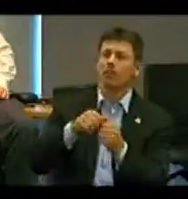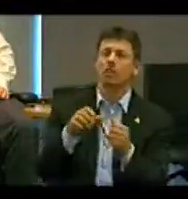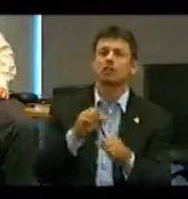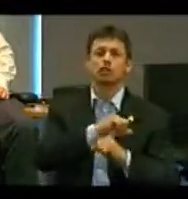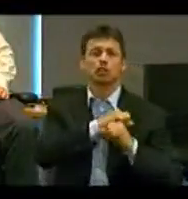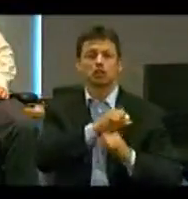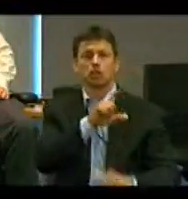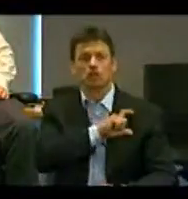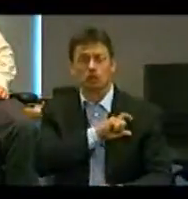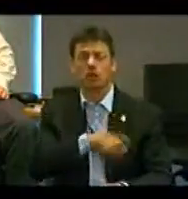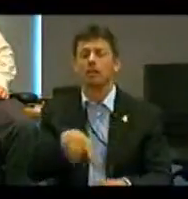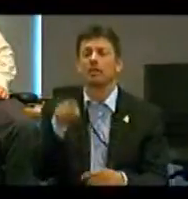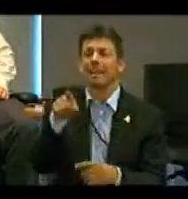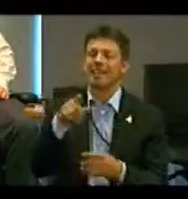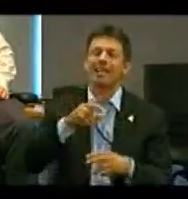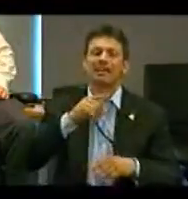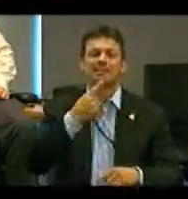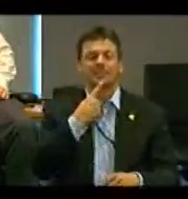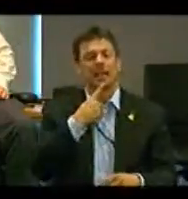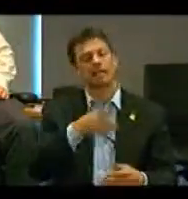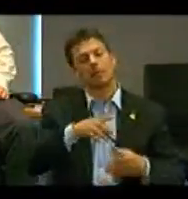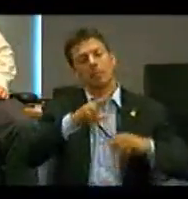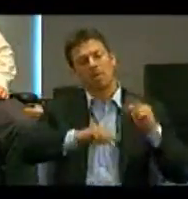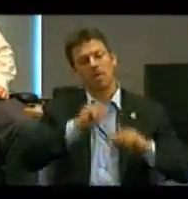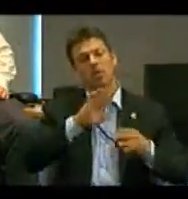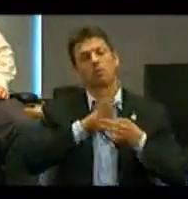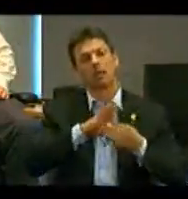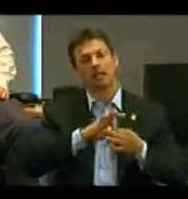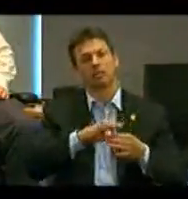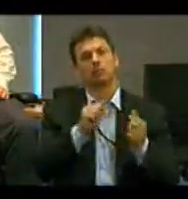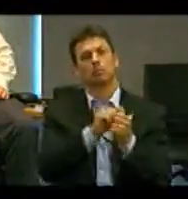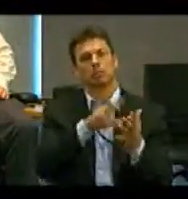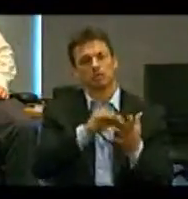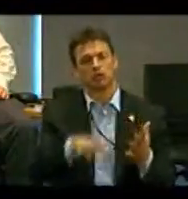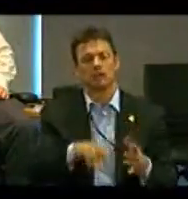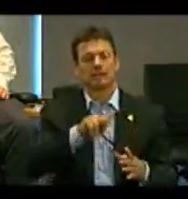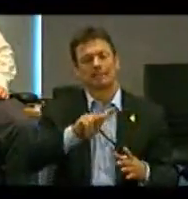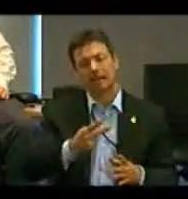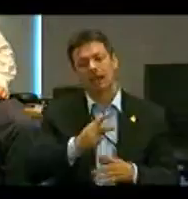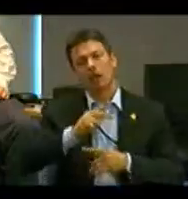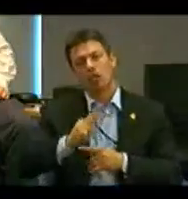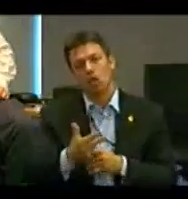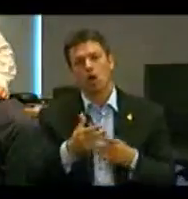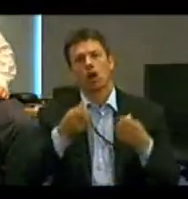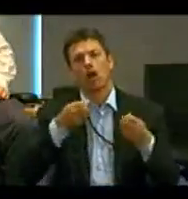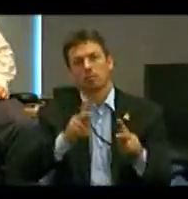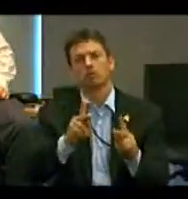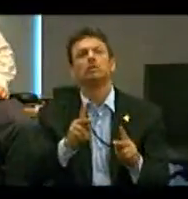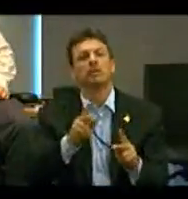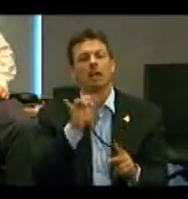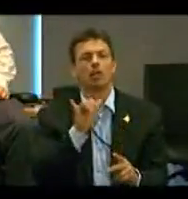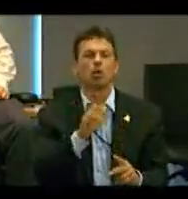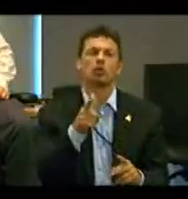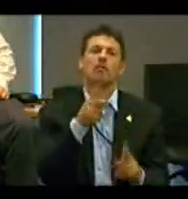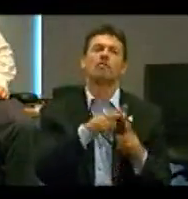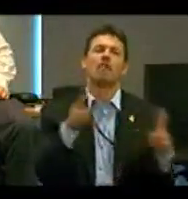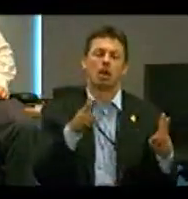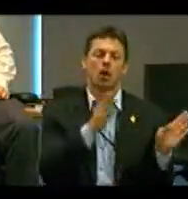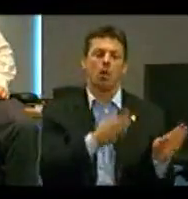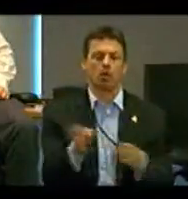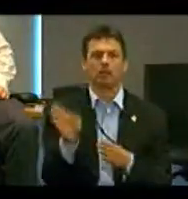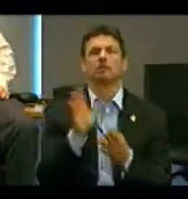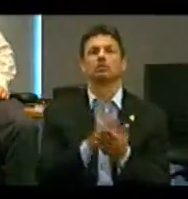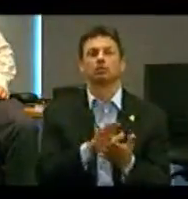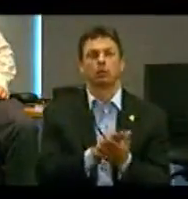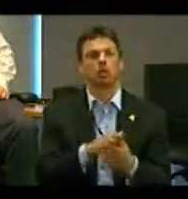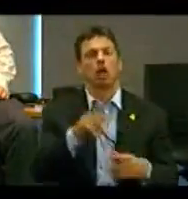about developing relationships and giving students second and third chances. And those are very orderly schools. And there are very low suspension